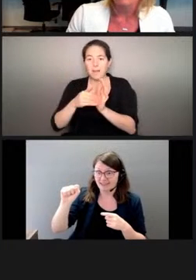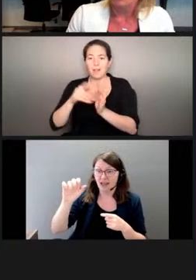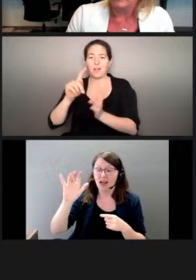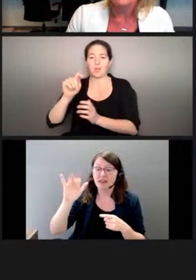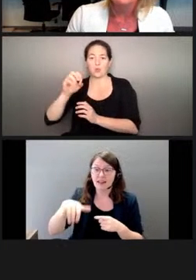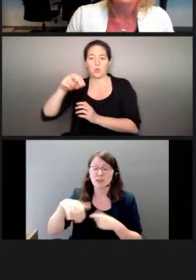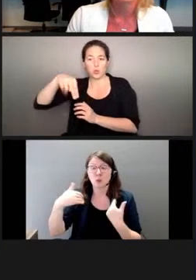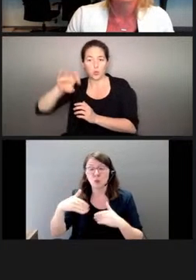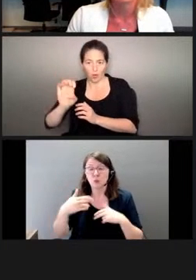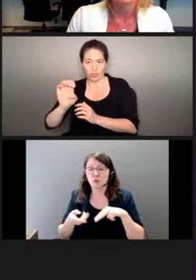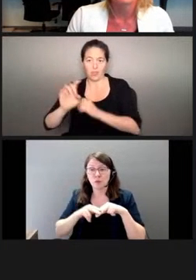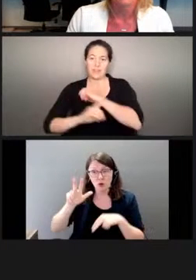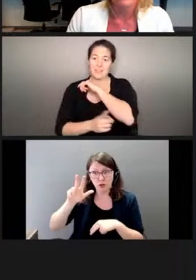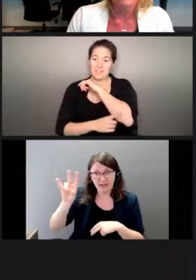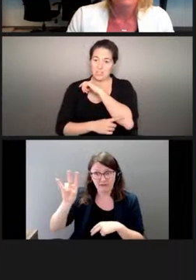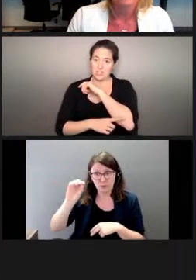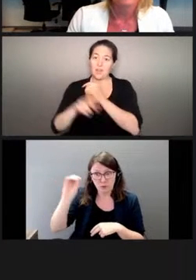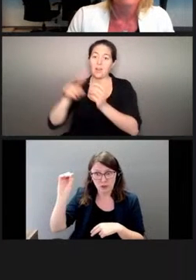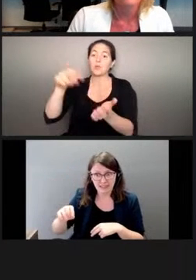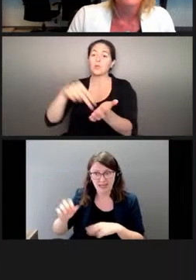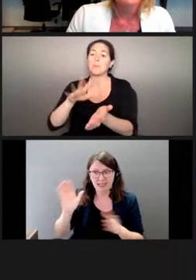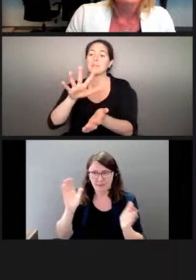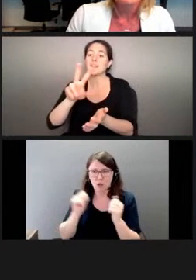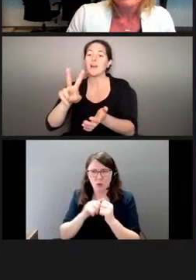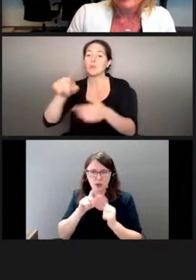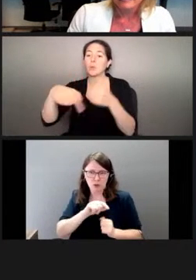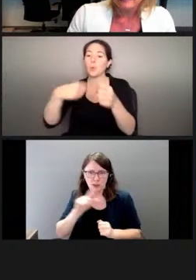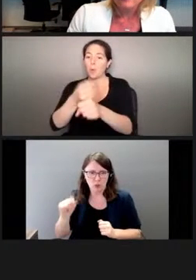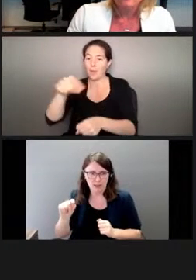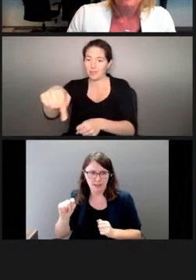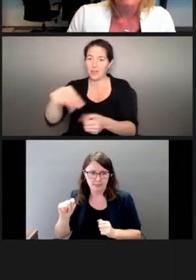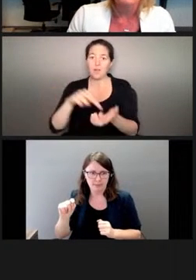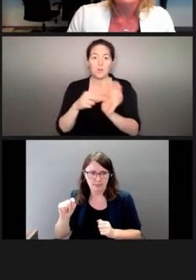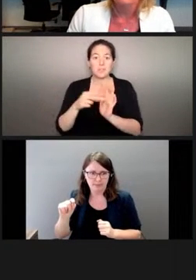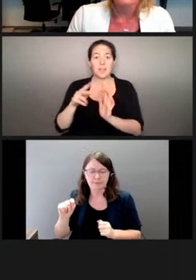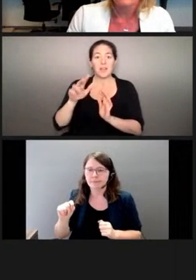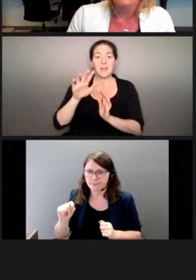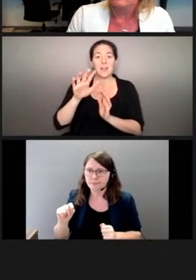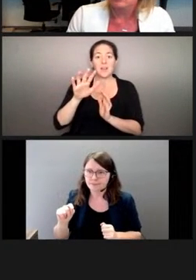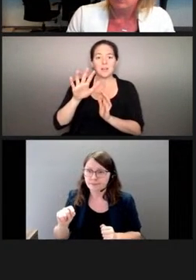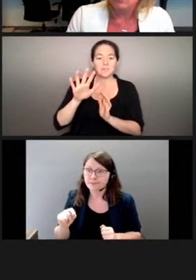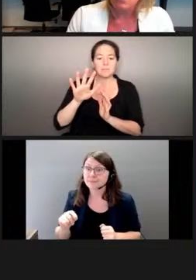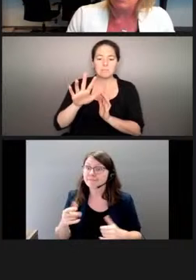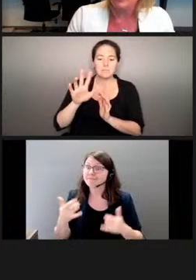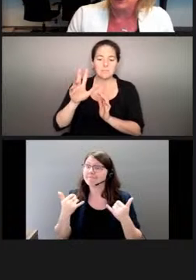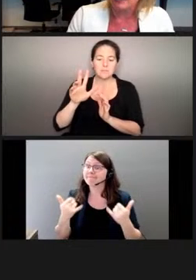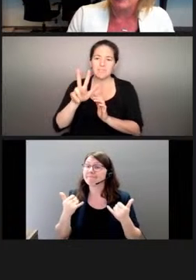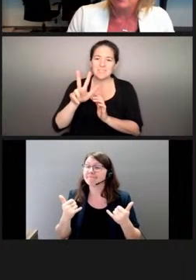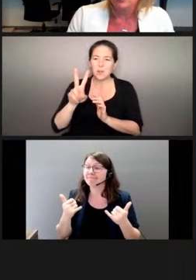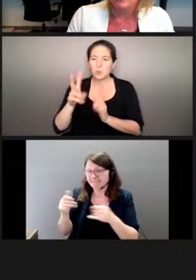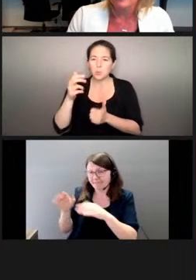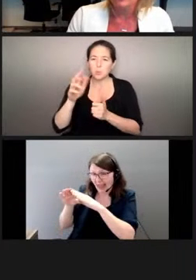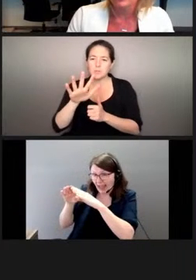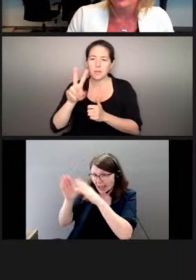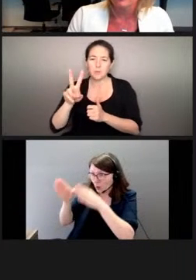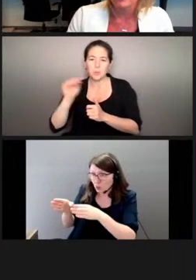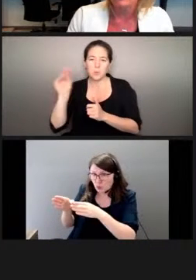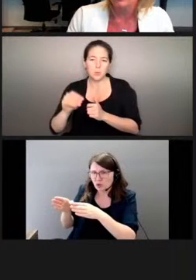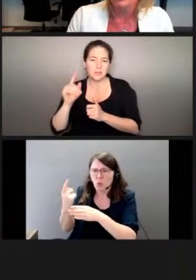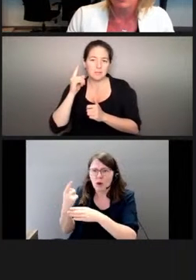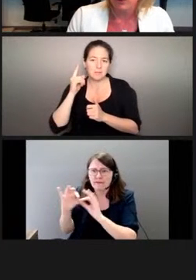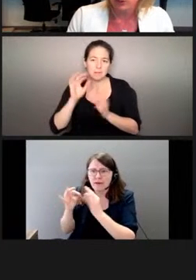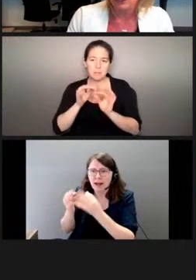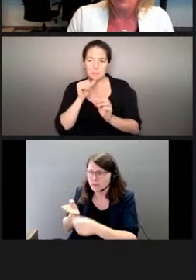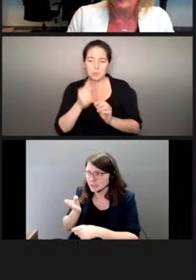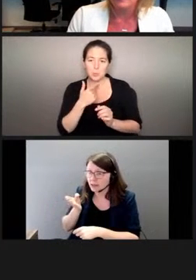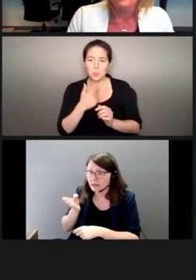37% more waste than in 2020. Like today, single-family households are projected to continue to generate the